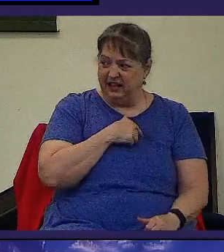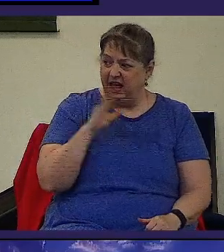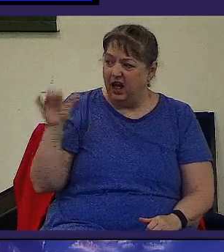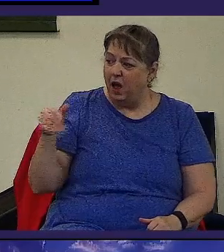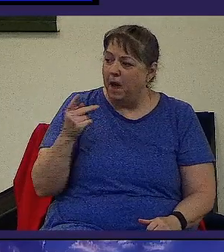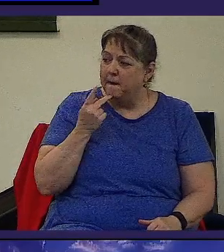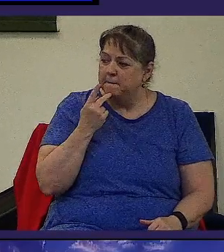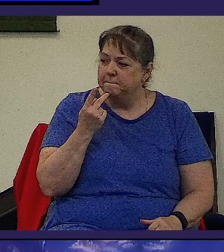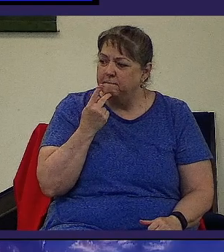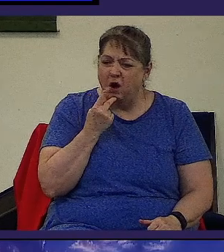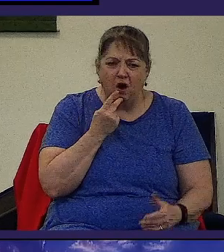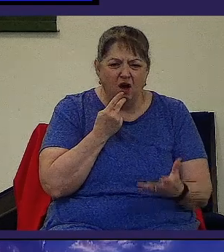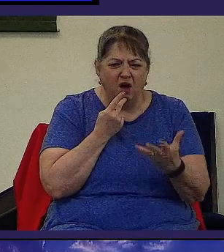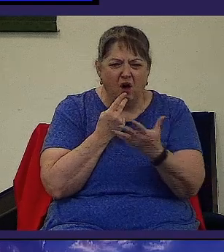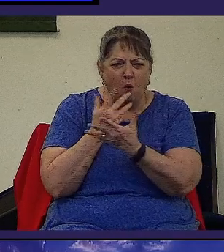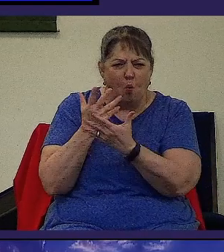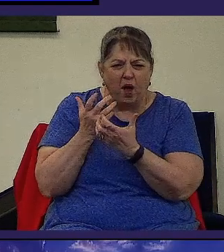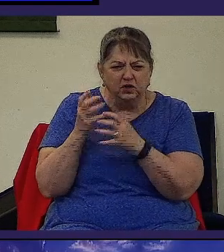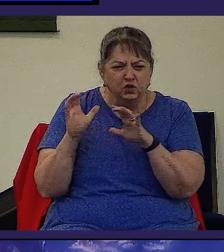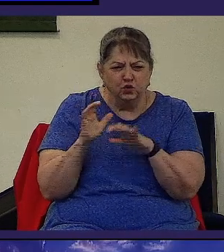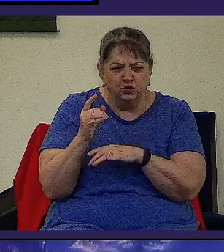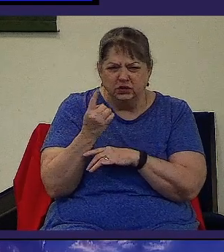something he needed to present today